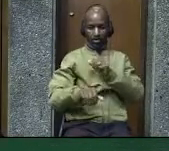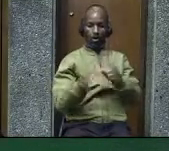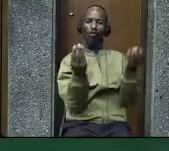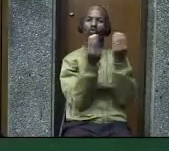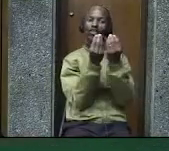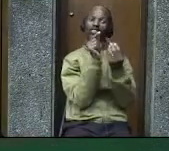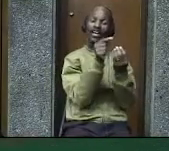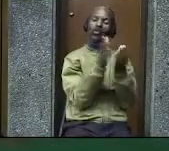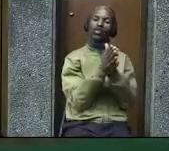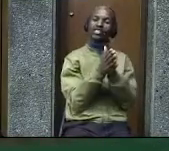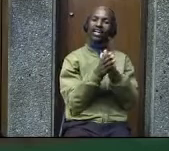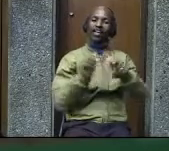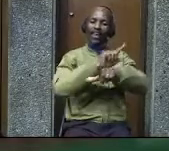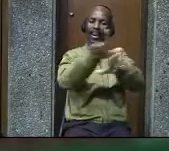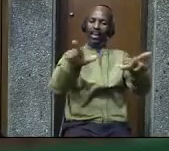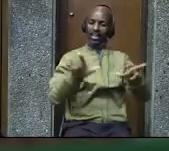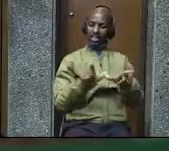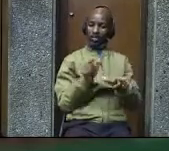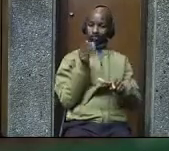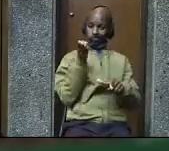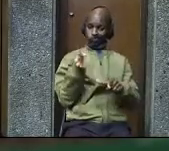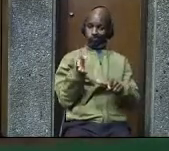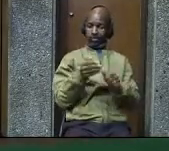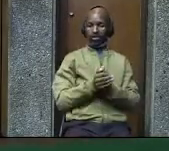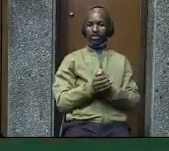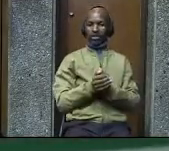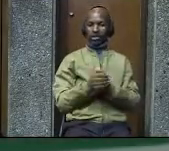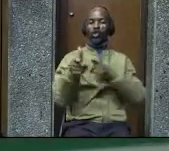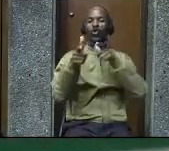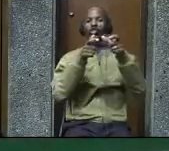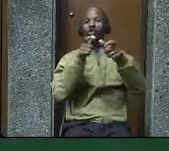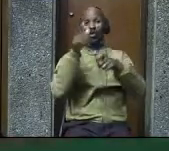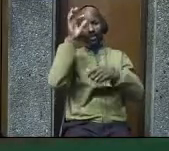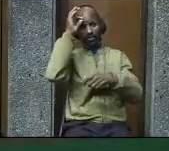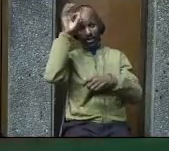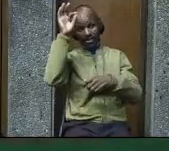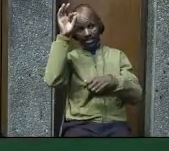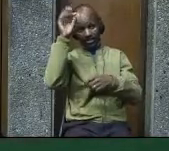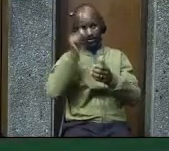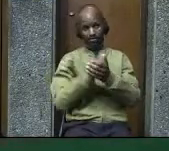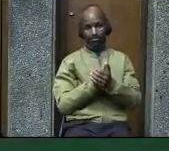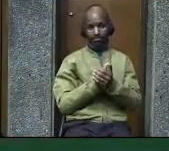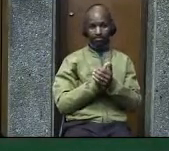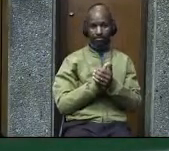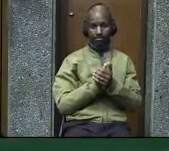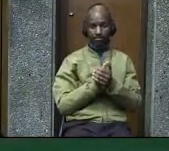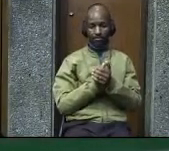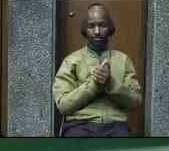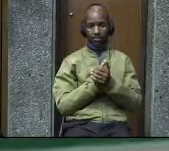out that's still under the control of government?